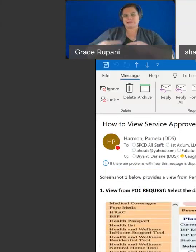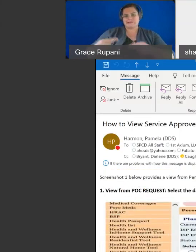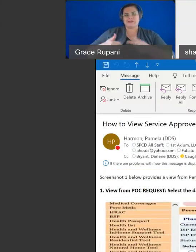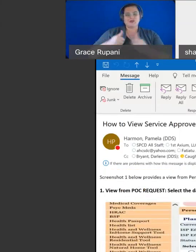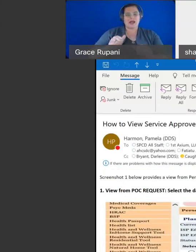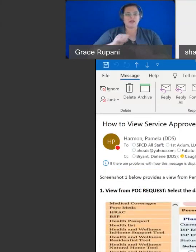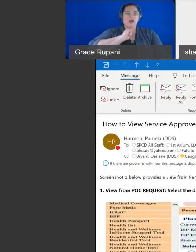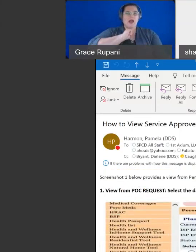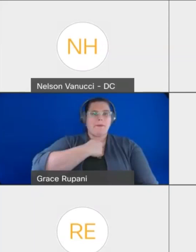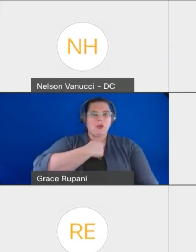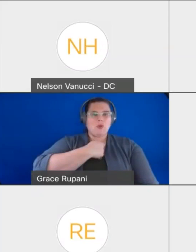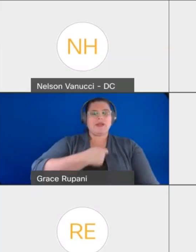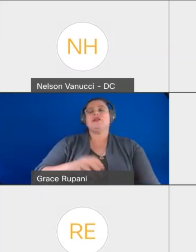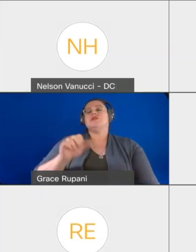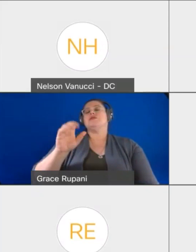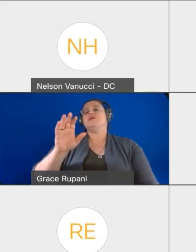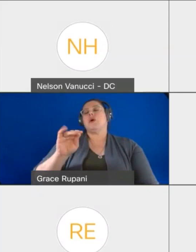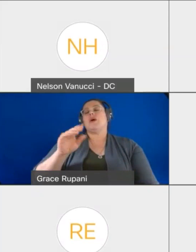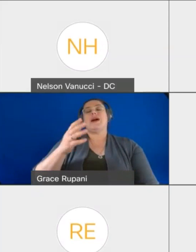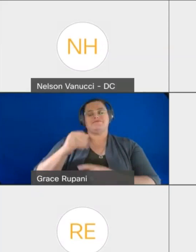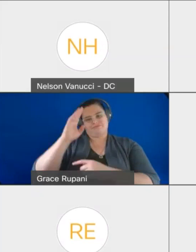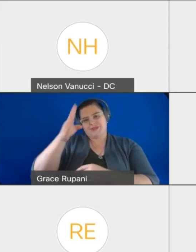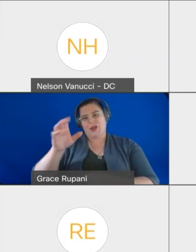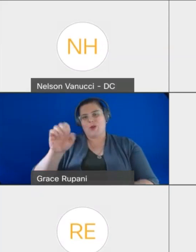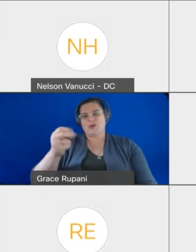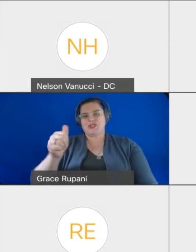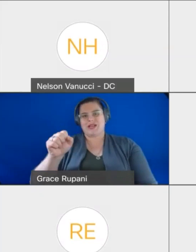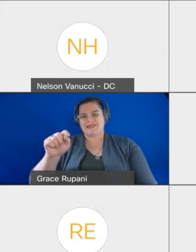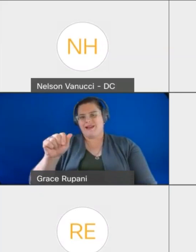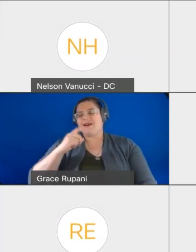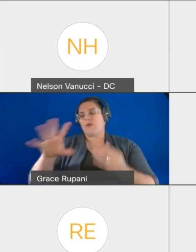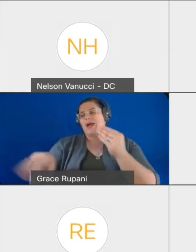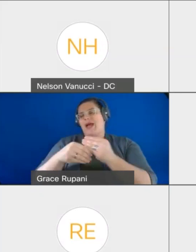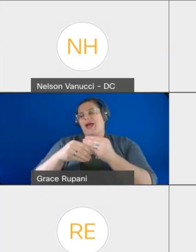Shasta. I just wanted to come in and add to what you're saying.